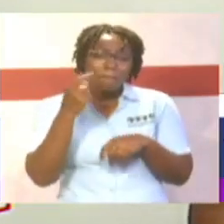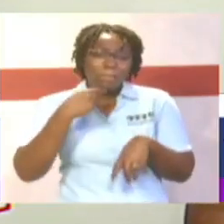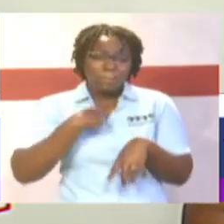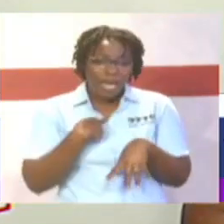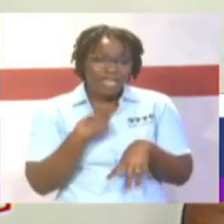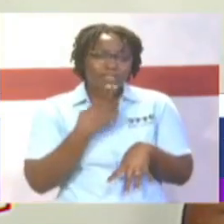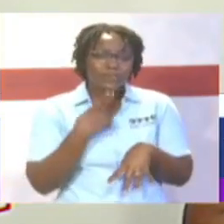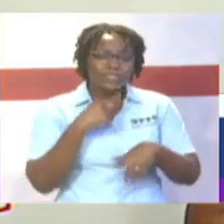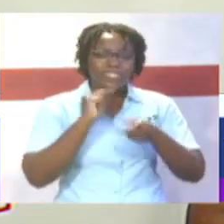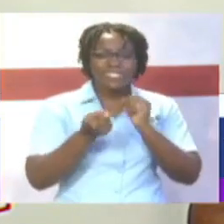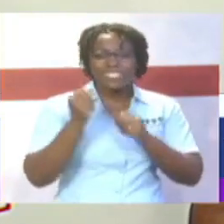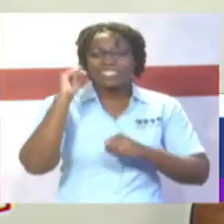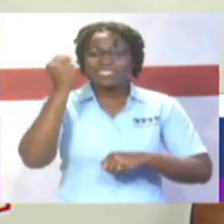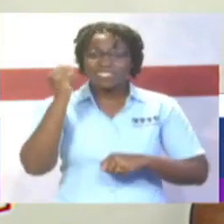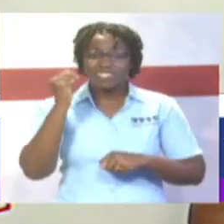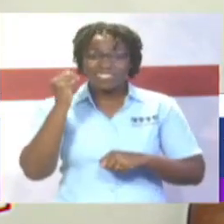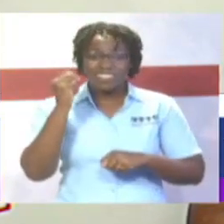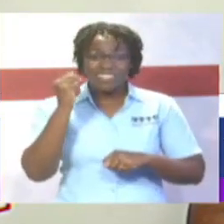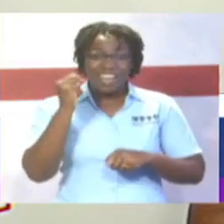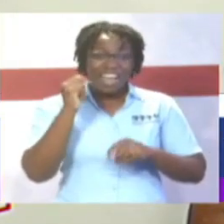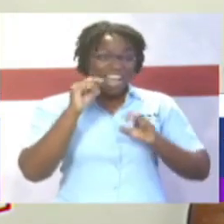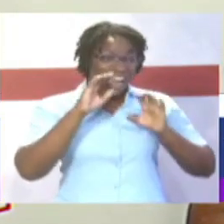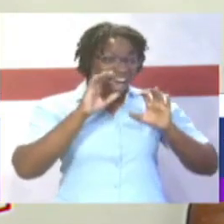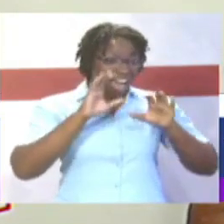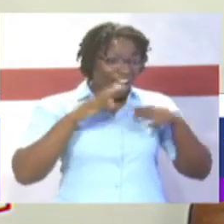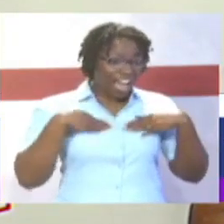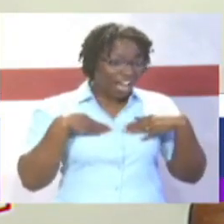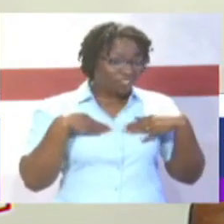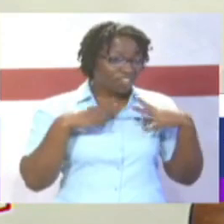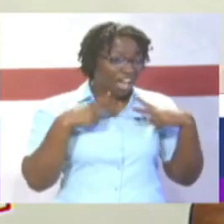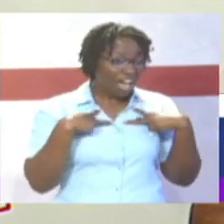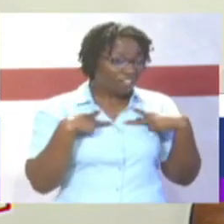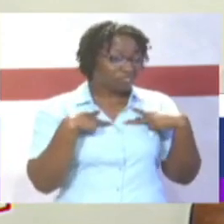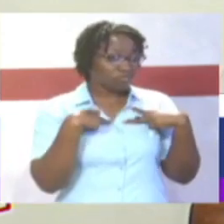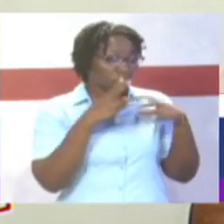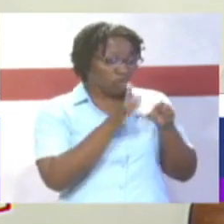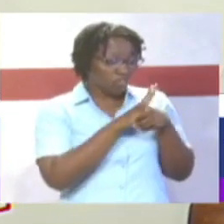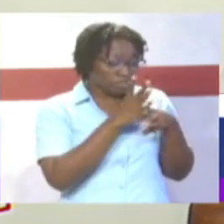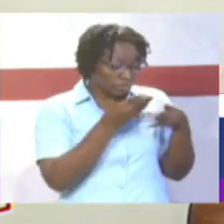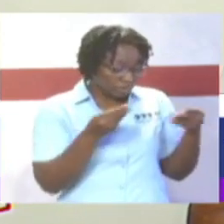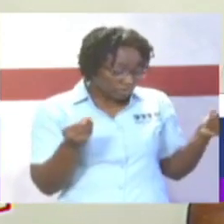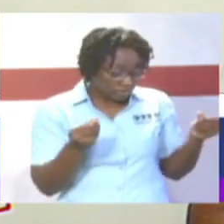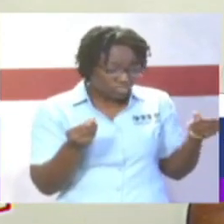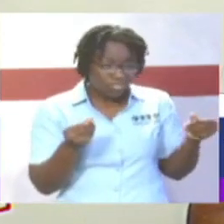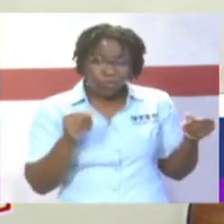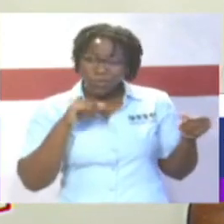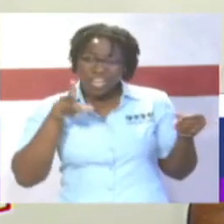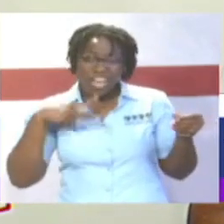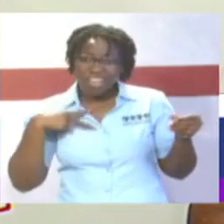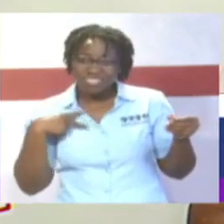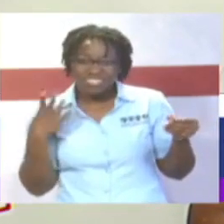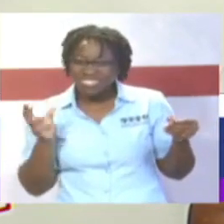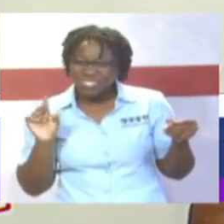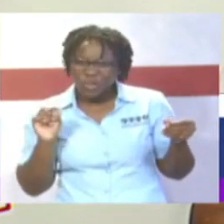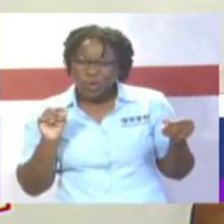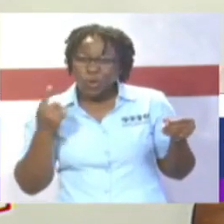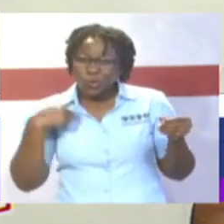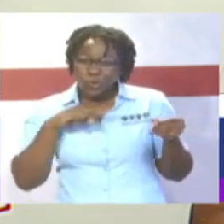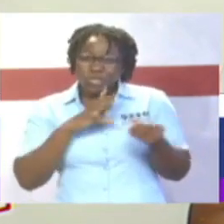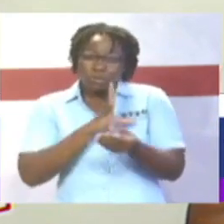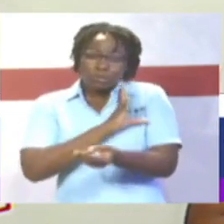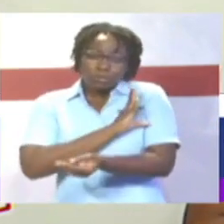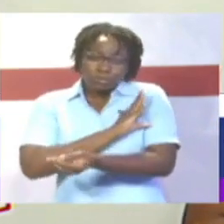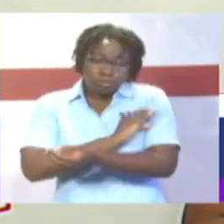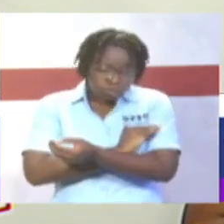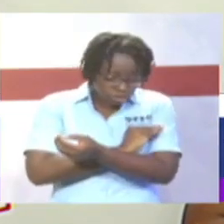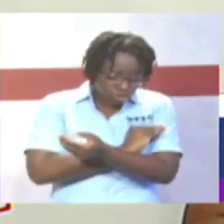TNT, there is no cure for COVID and we are exhausted. We need you to take